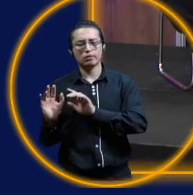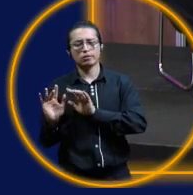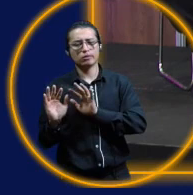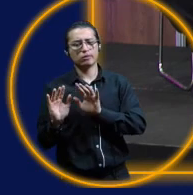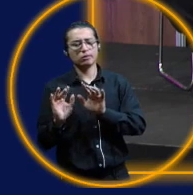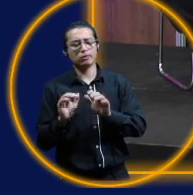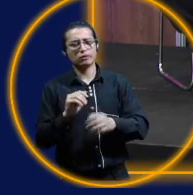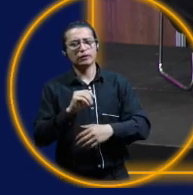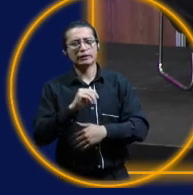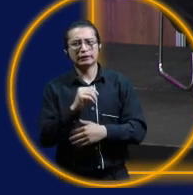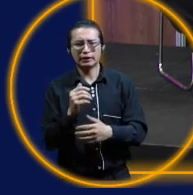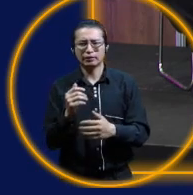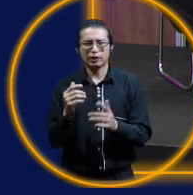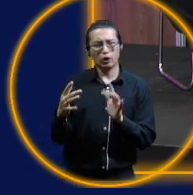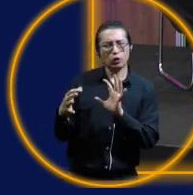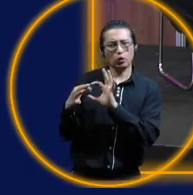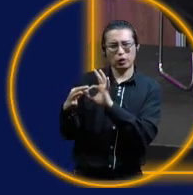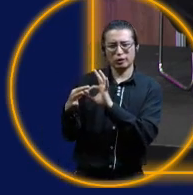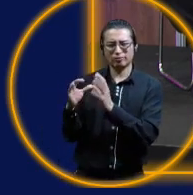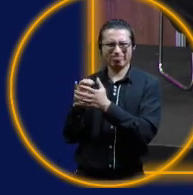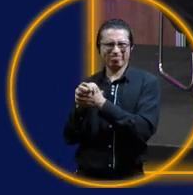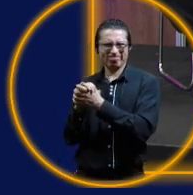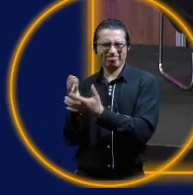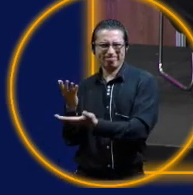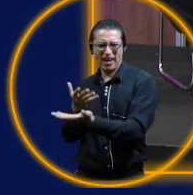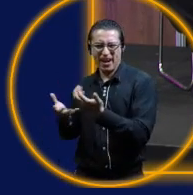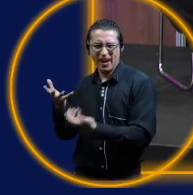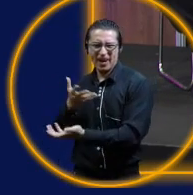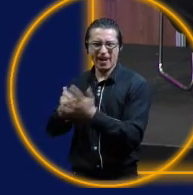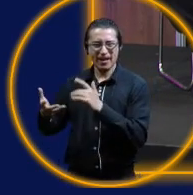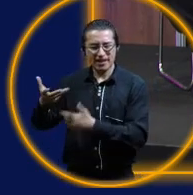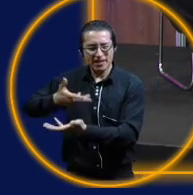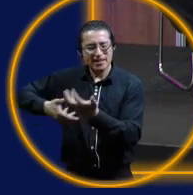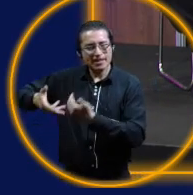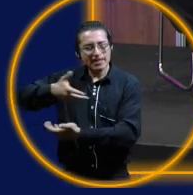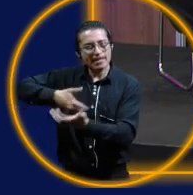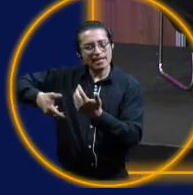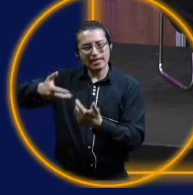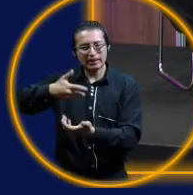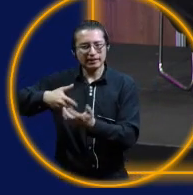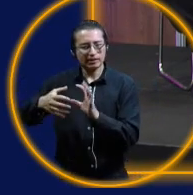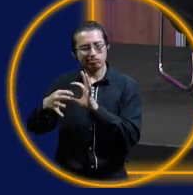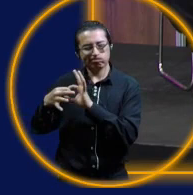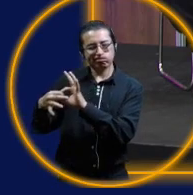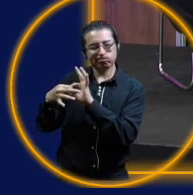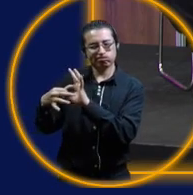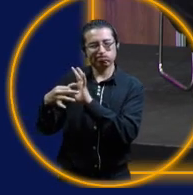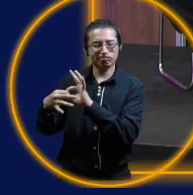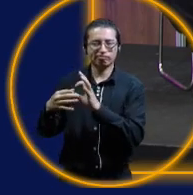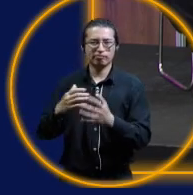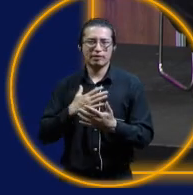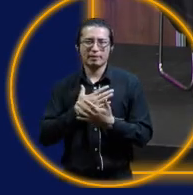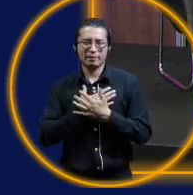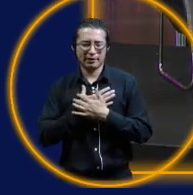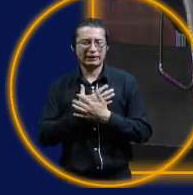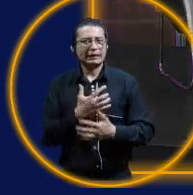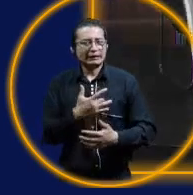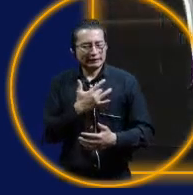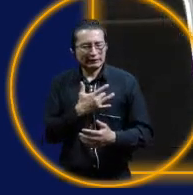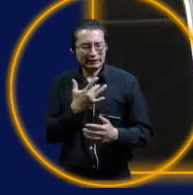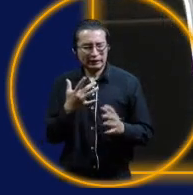because I was at the party and the sense of connection with the people listening, it feels, the impact